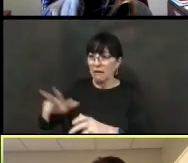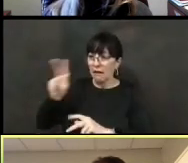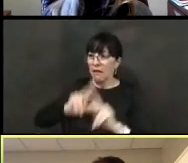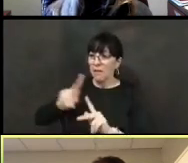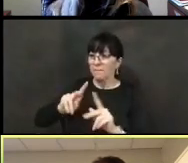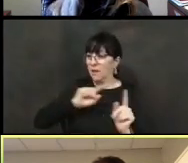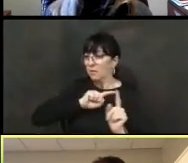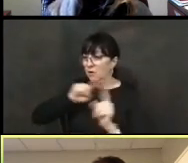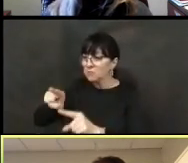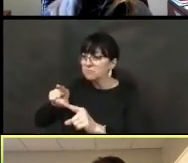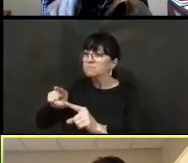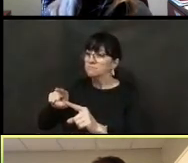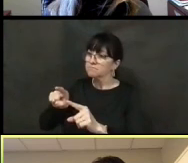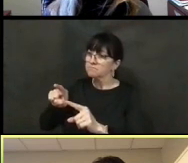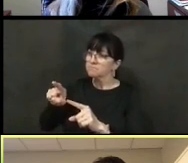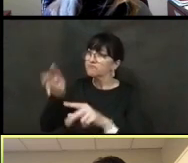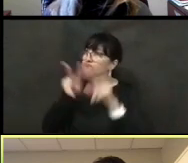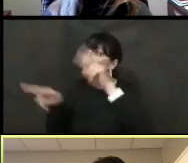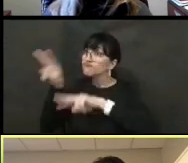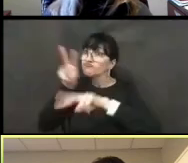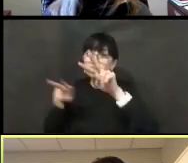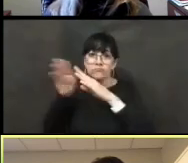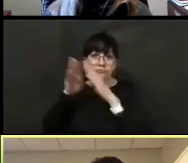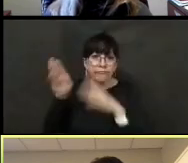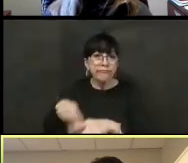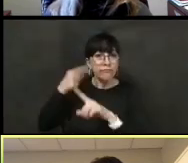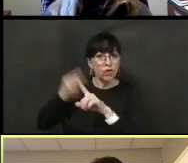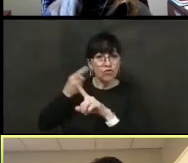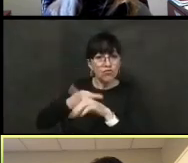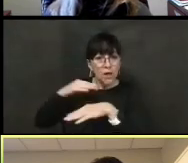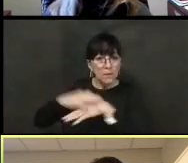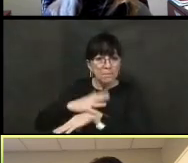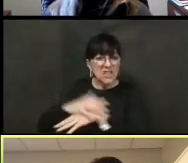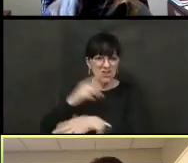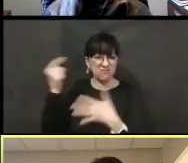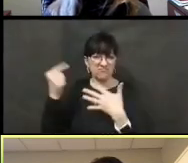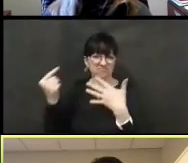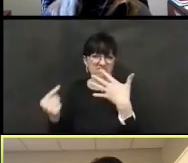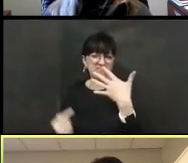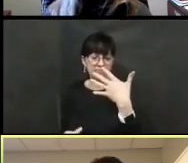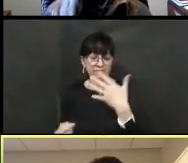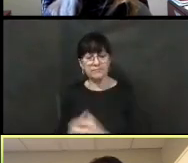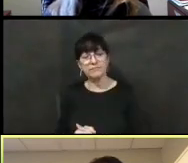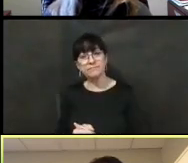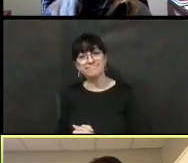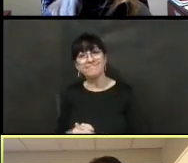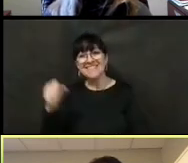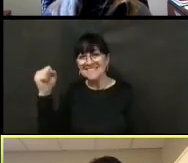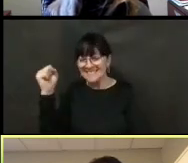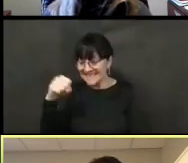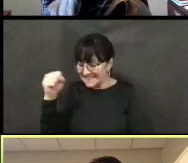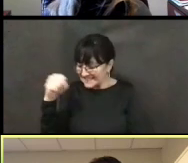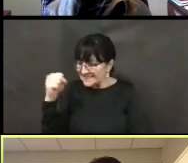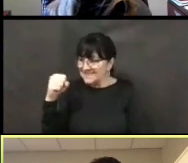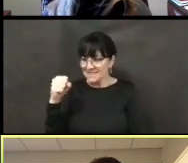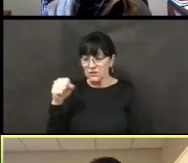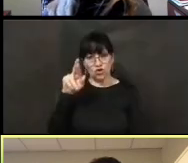sure that we're staying on top. There's actually, and part of this for me has been education on all the different layers when you get into the real